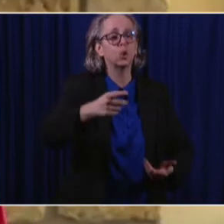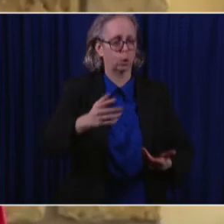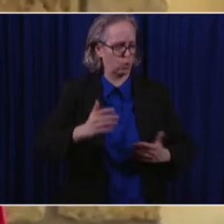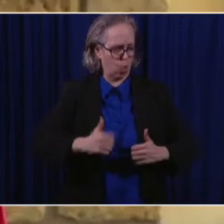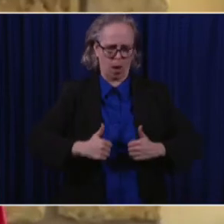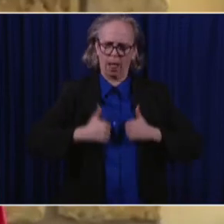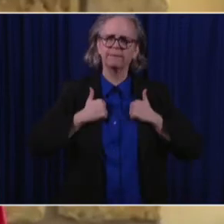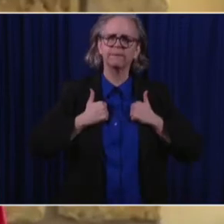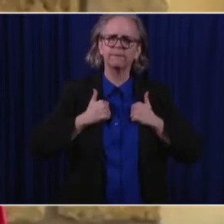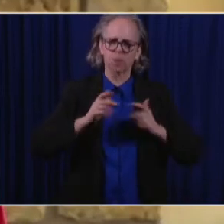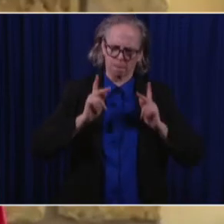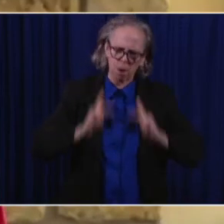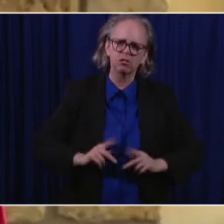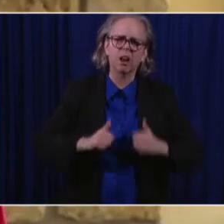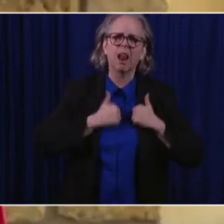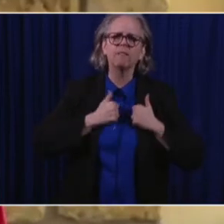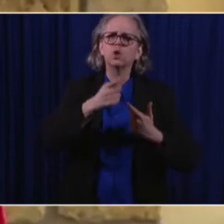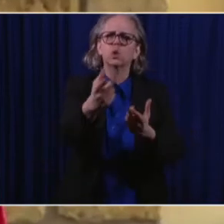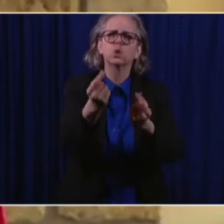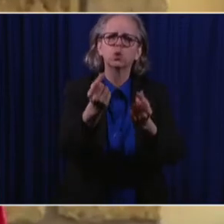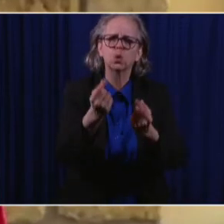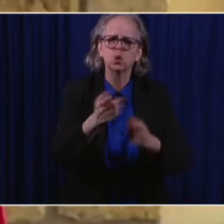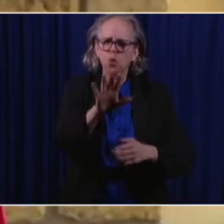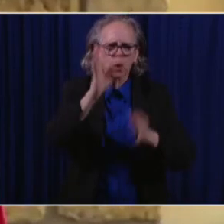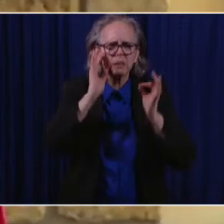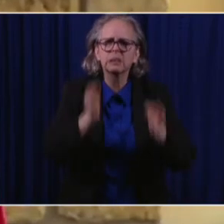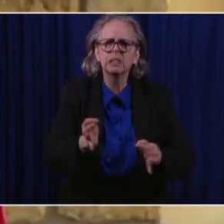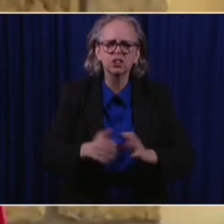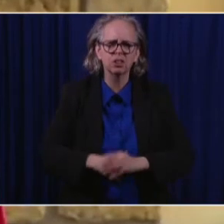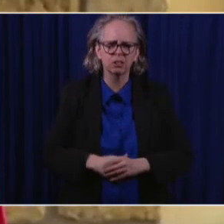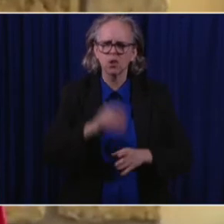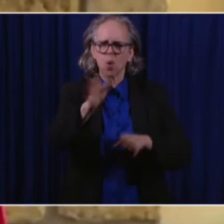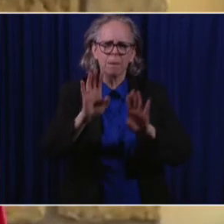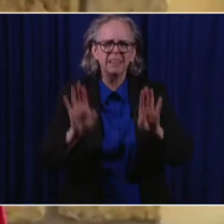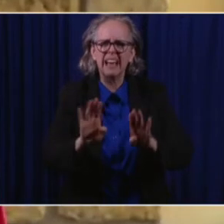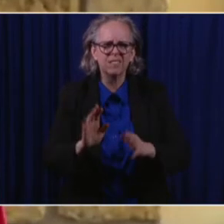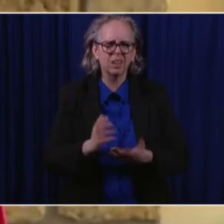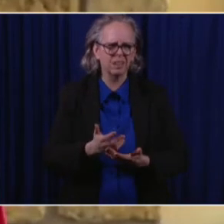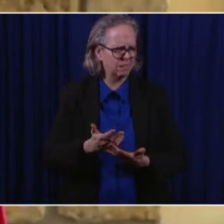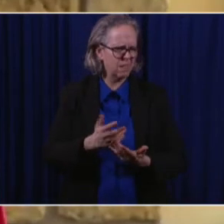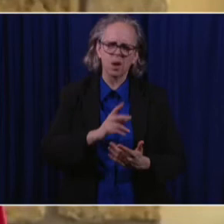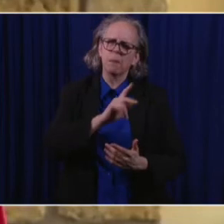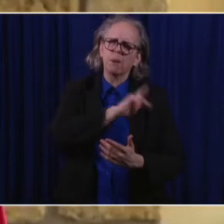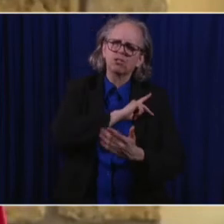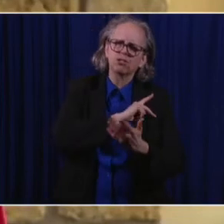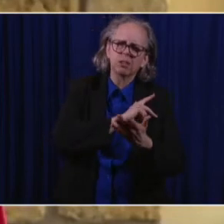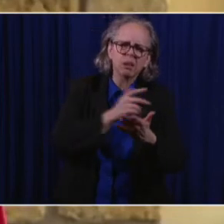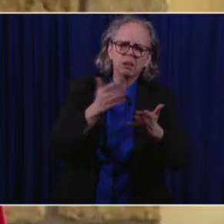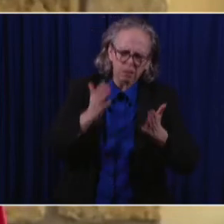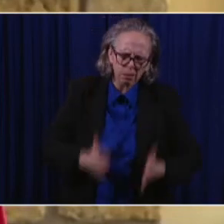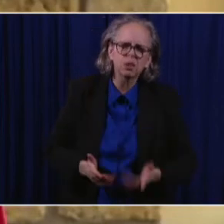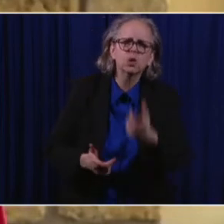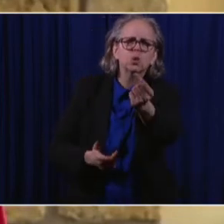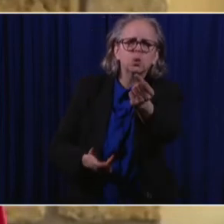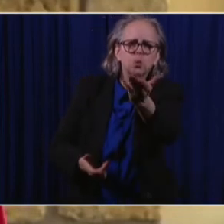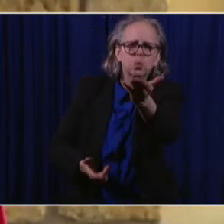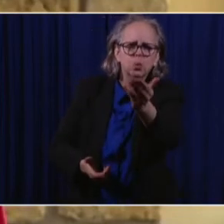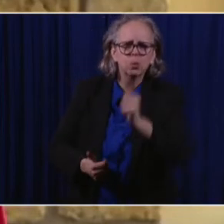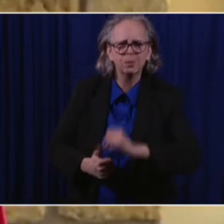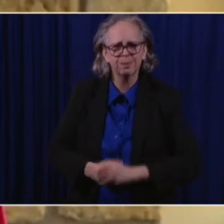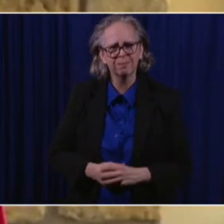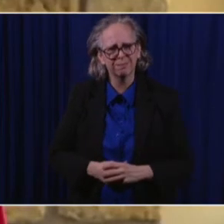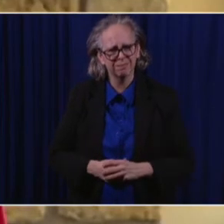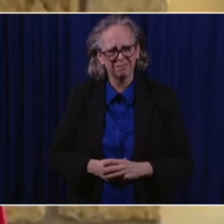to personal responsibility. It comes down to what each and every one of us decision we make. The future is going to be determined